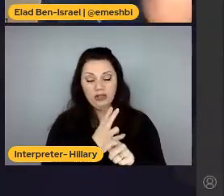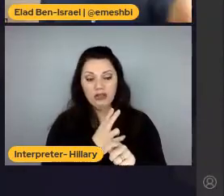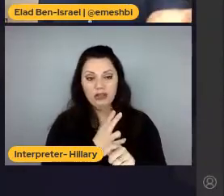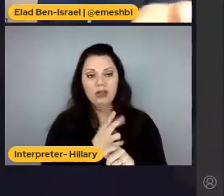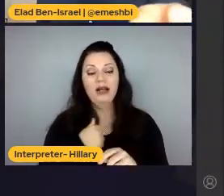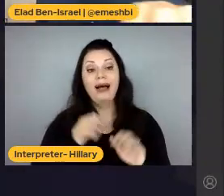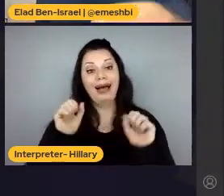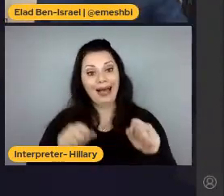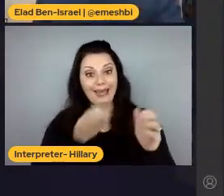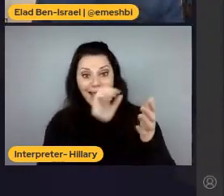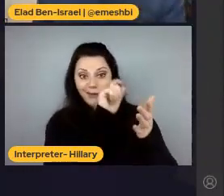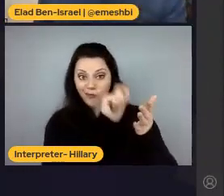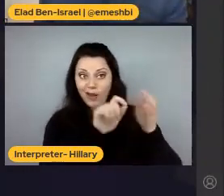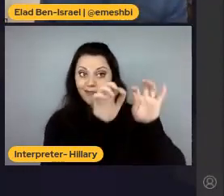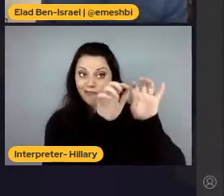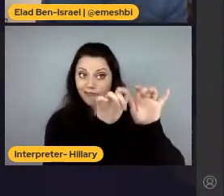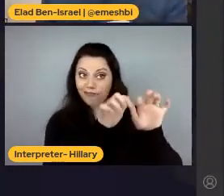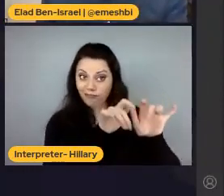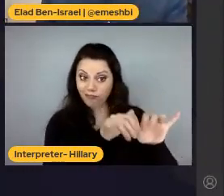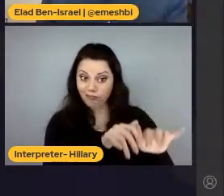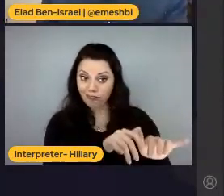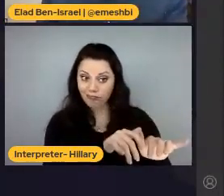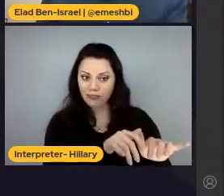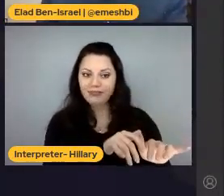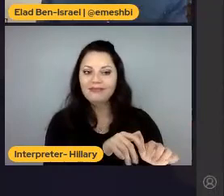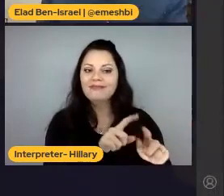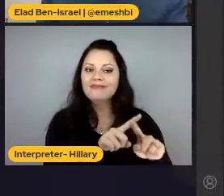so I can write that by hand, but